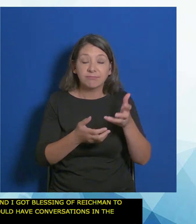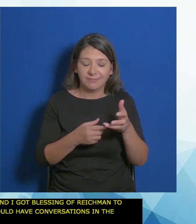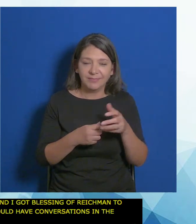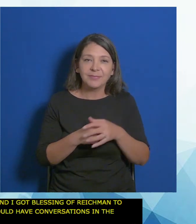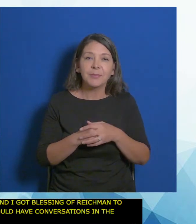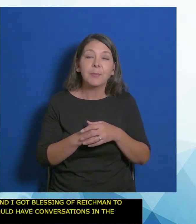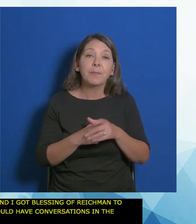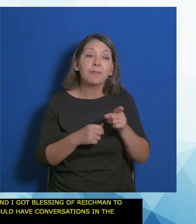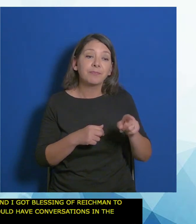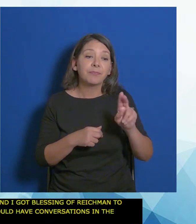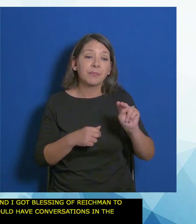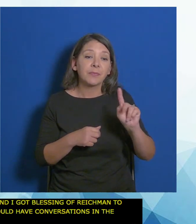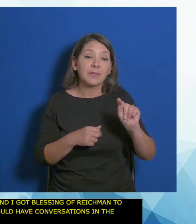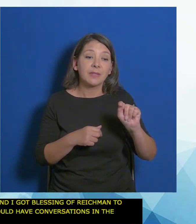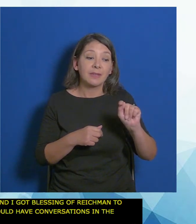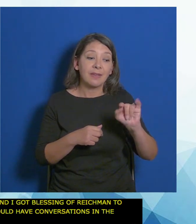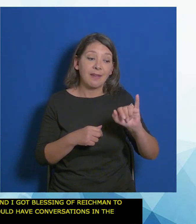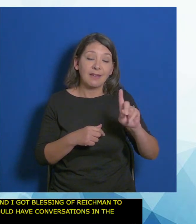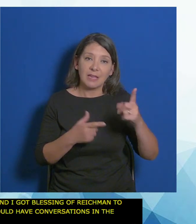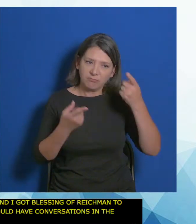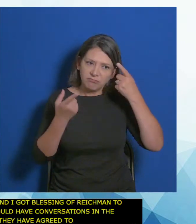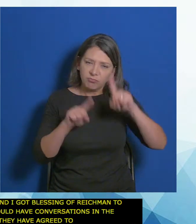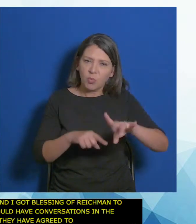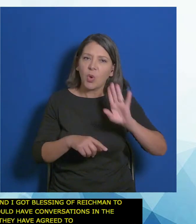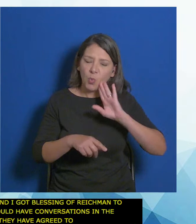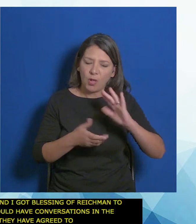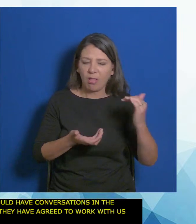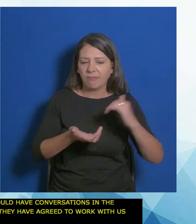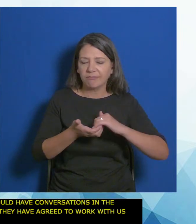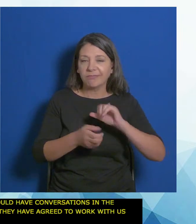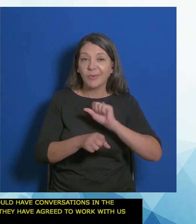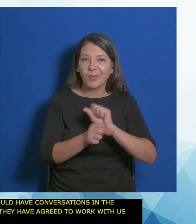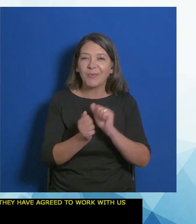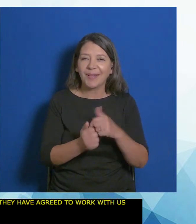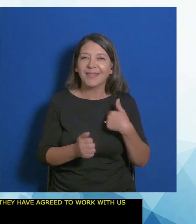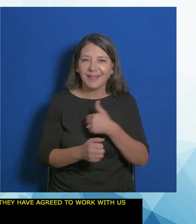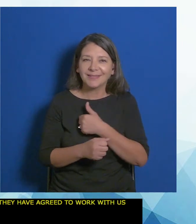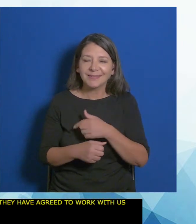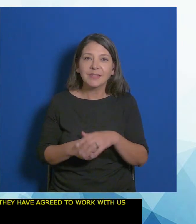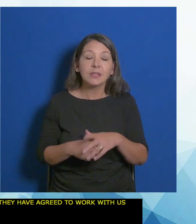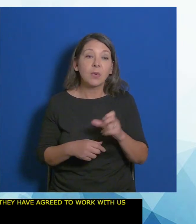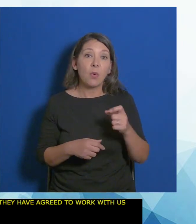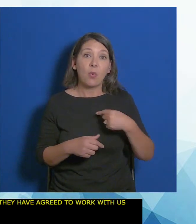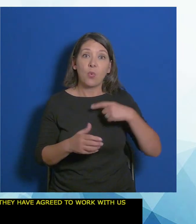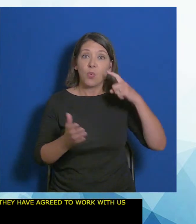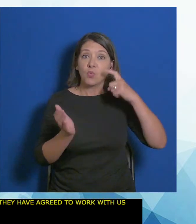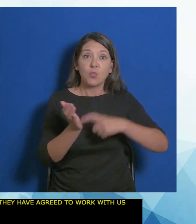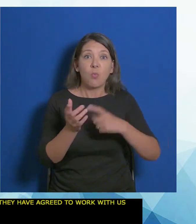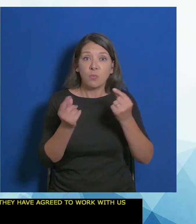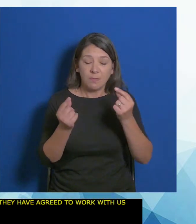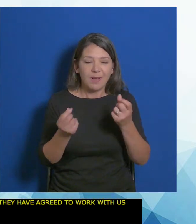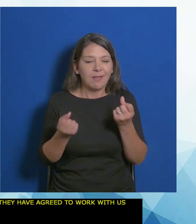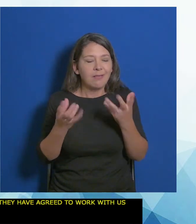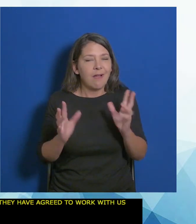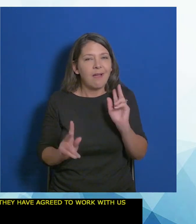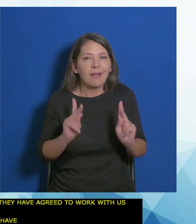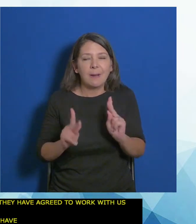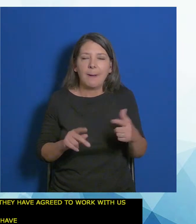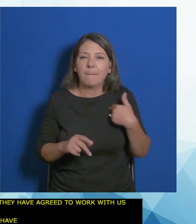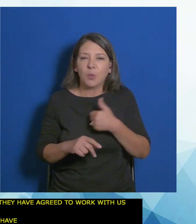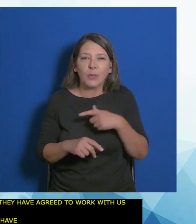they have agreed to work with us. So a lot of what I'm looking at is there's a lot of people we have to bring around the